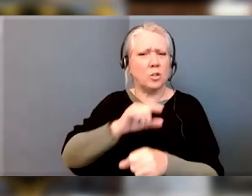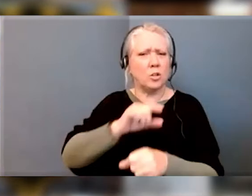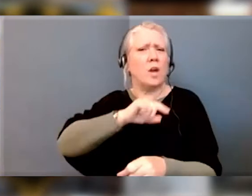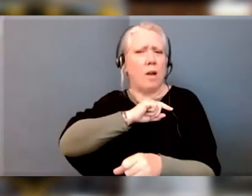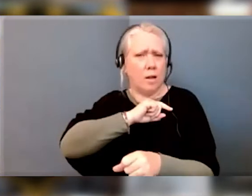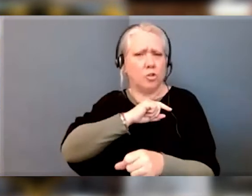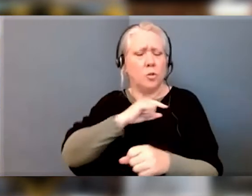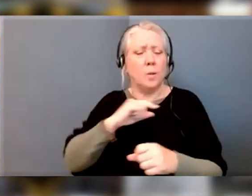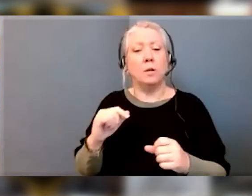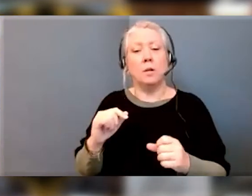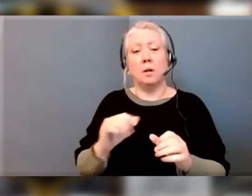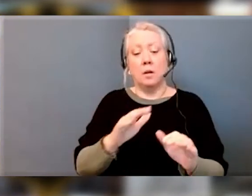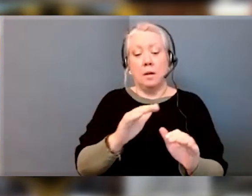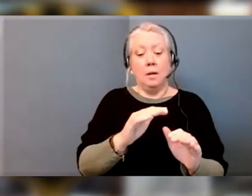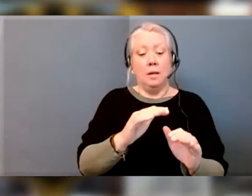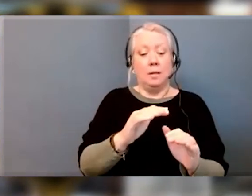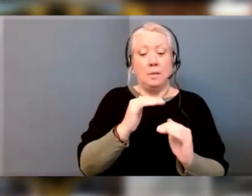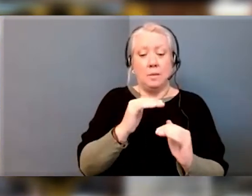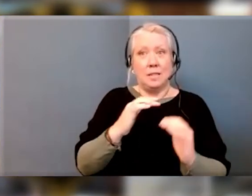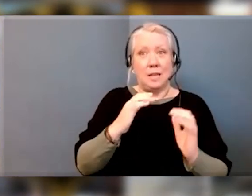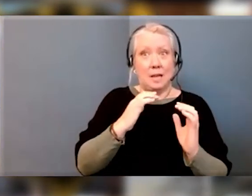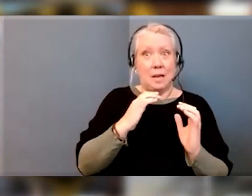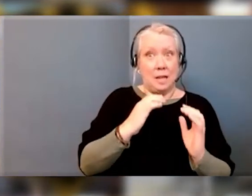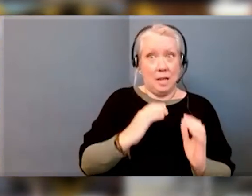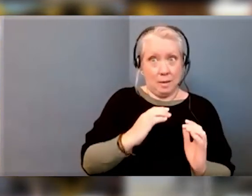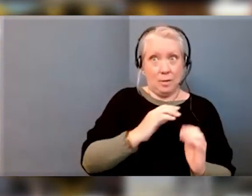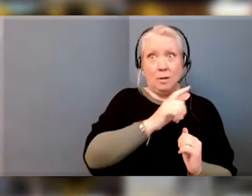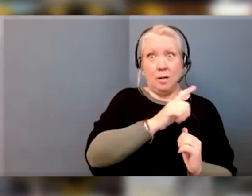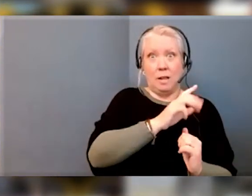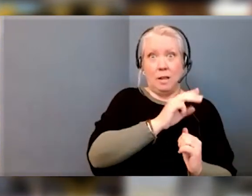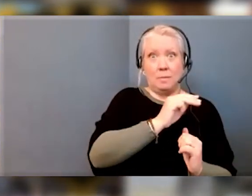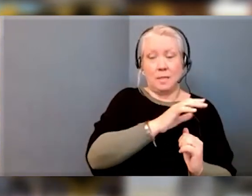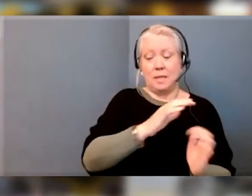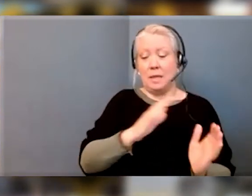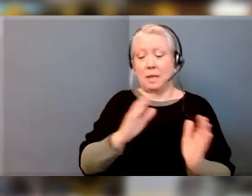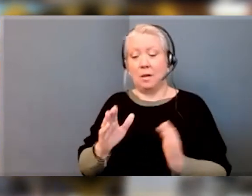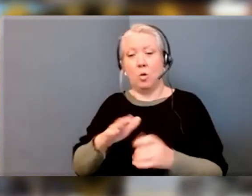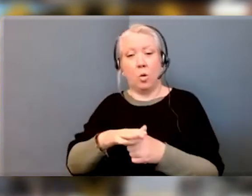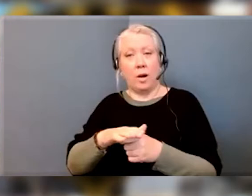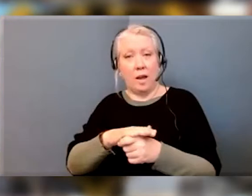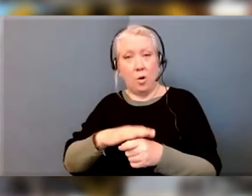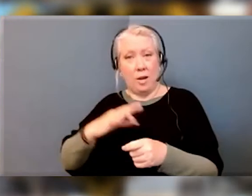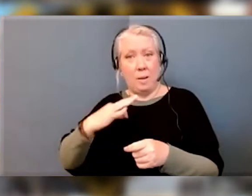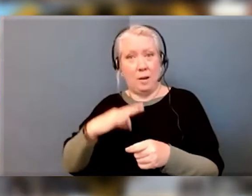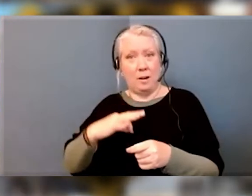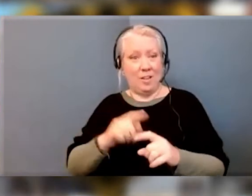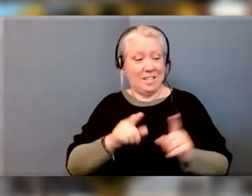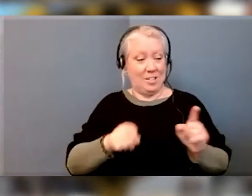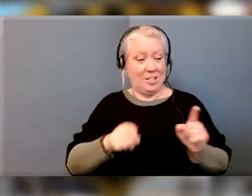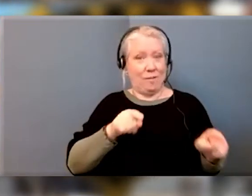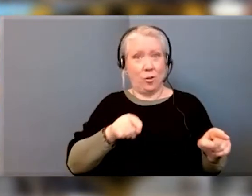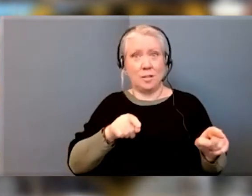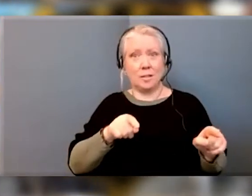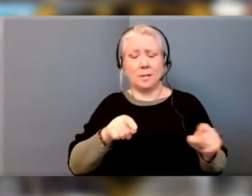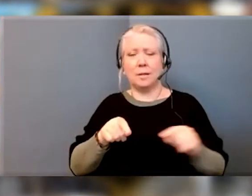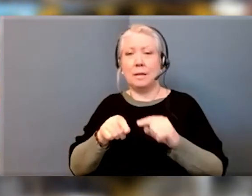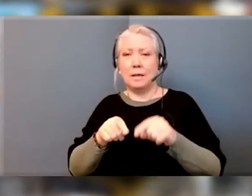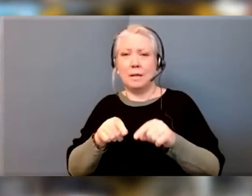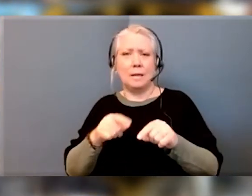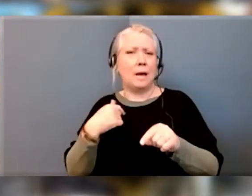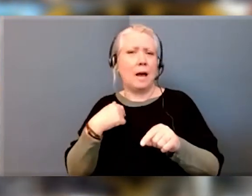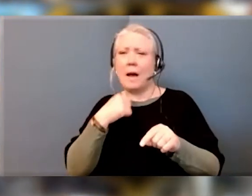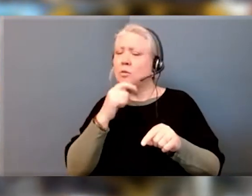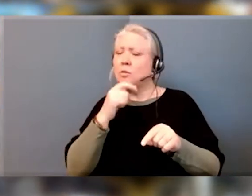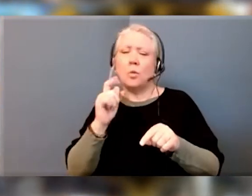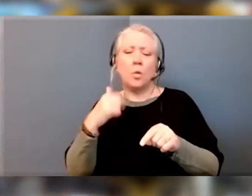between a limited clientele project or LMC project and an area benefit project is that we don't need to see collection of